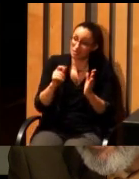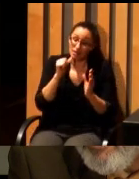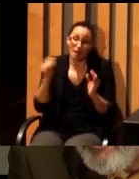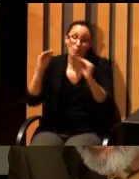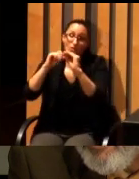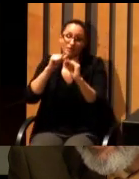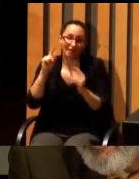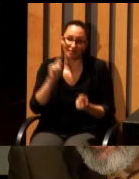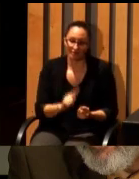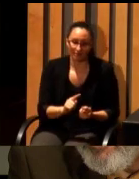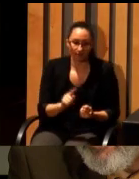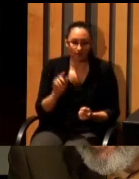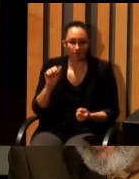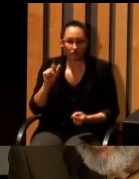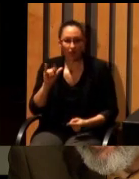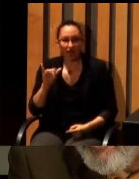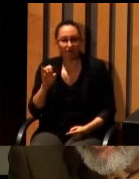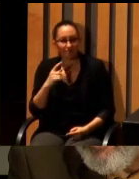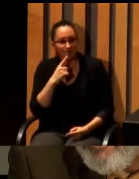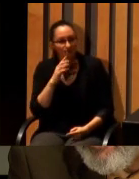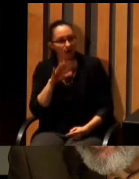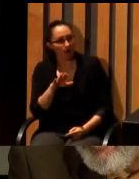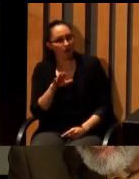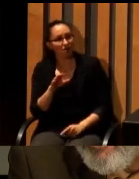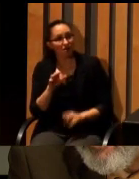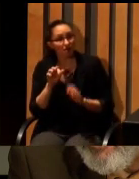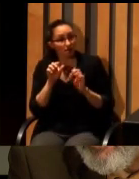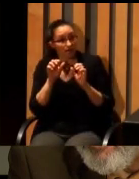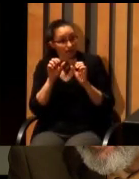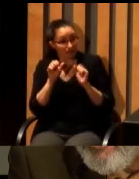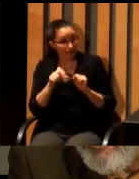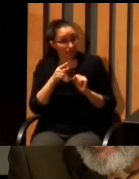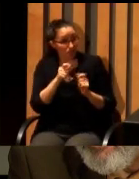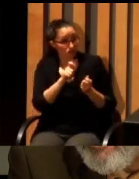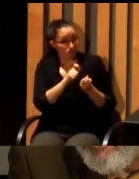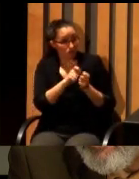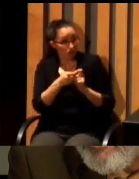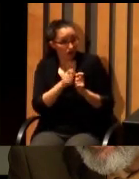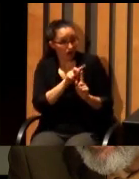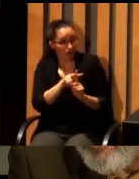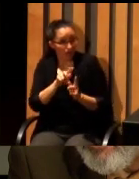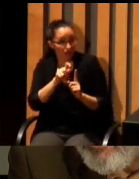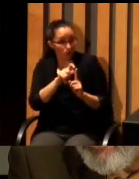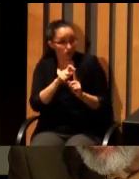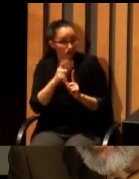Alice answers, the question is whether you can make words mean so many different things.